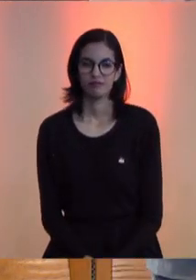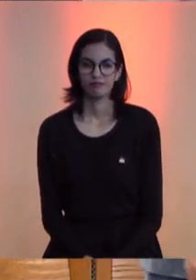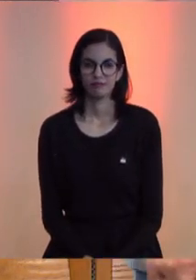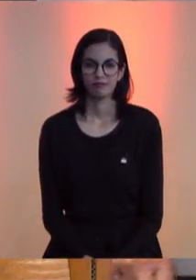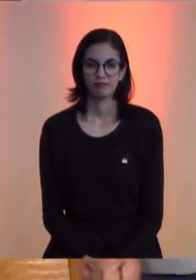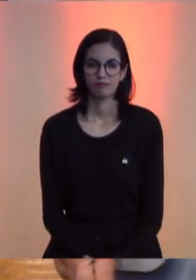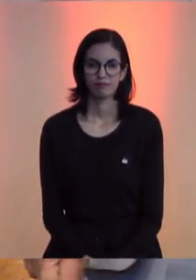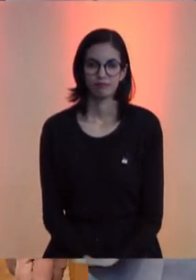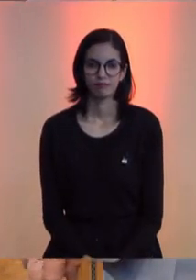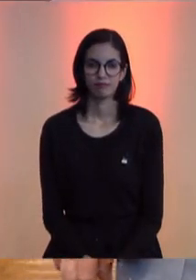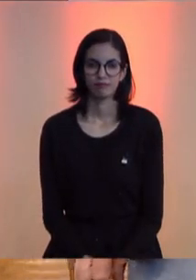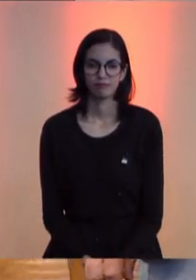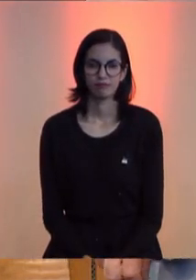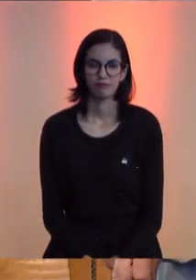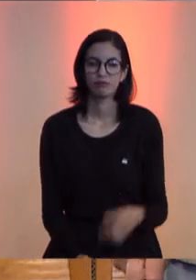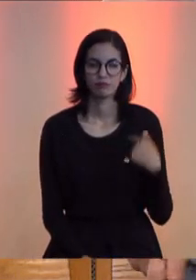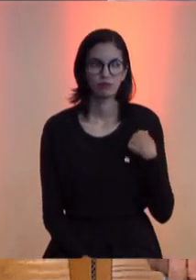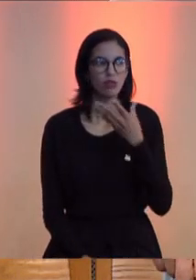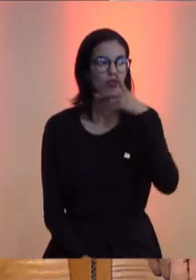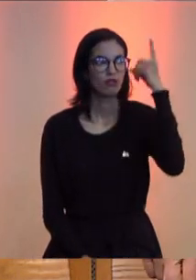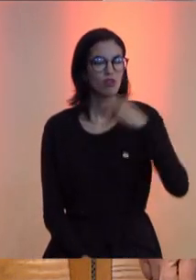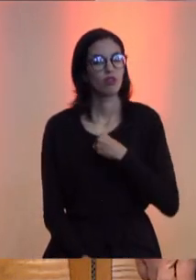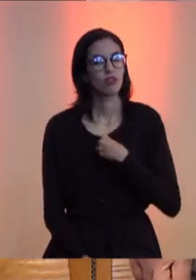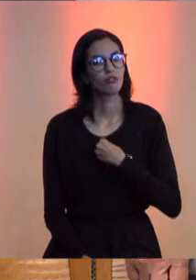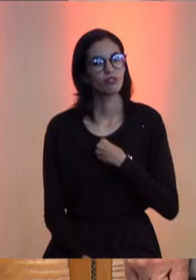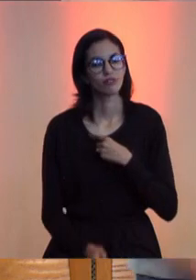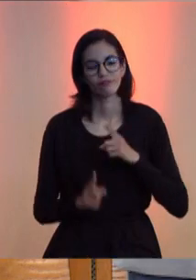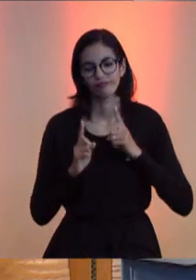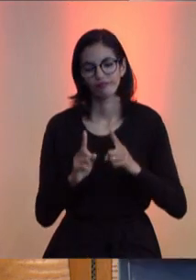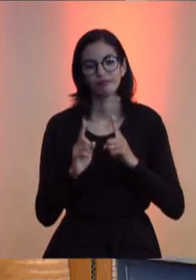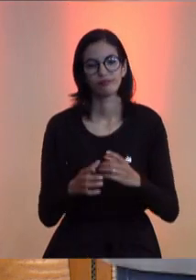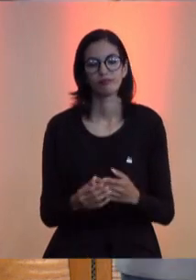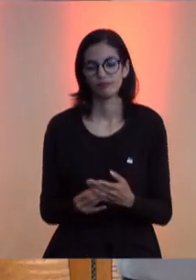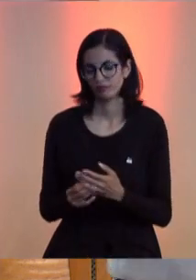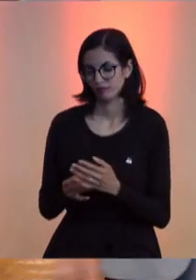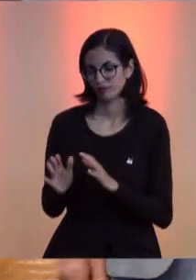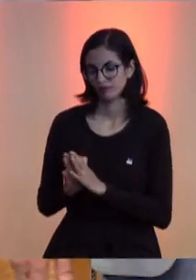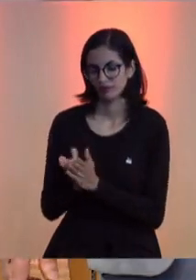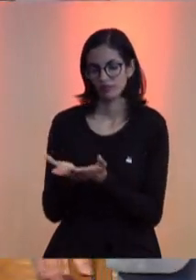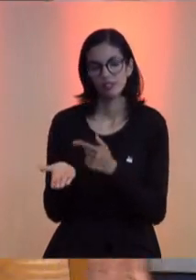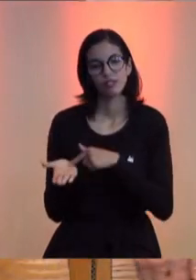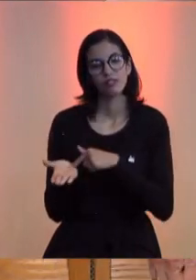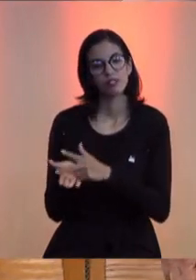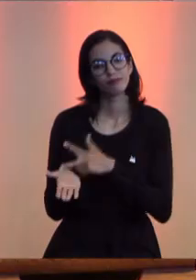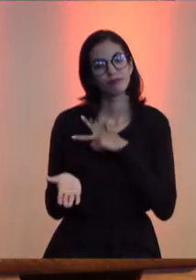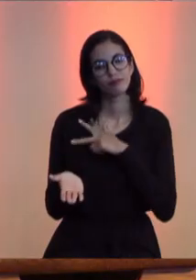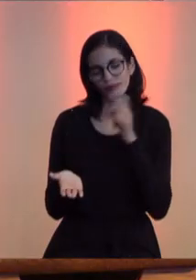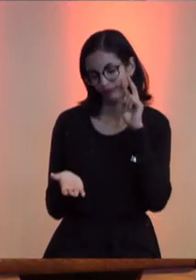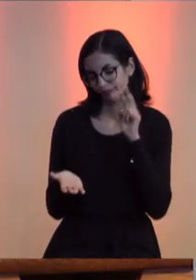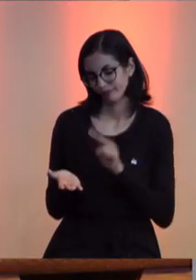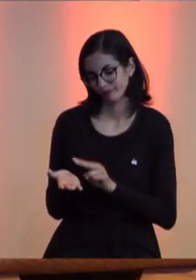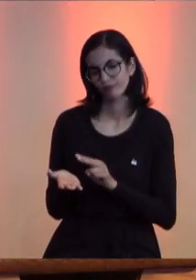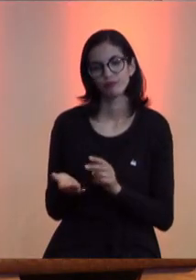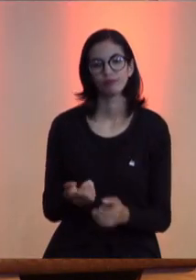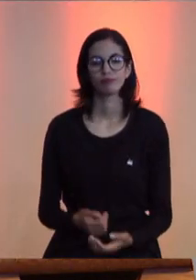in God. Así que continúo confiando en Dios. And the Bible says. Y la Biblia dice. They threw Meshach,